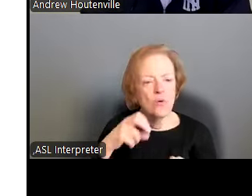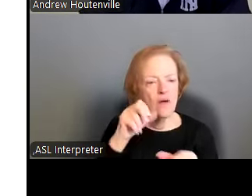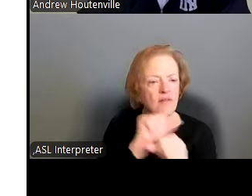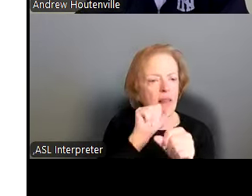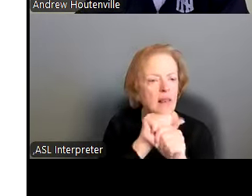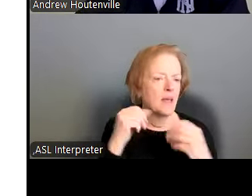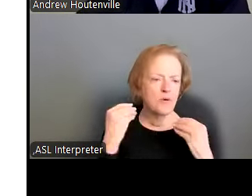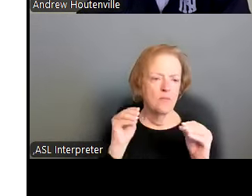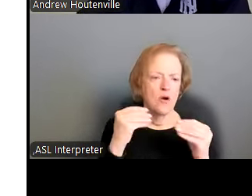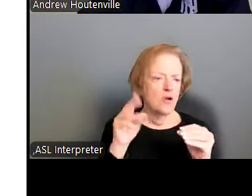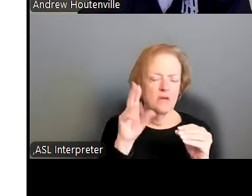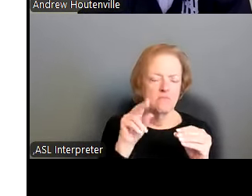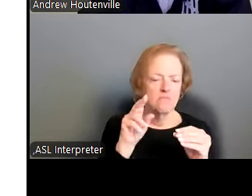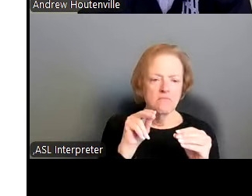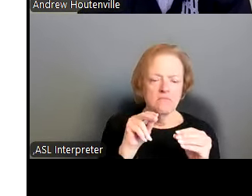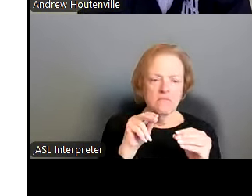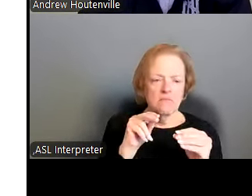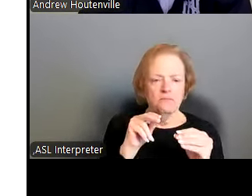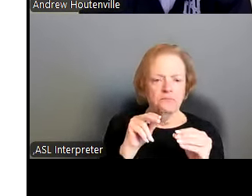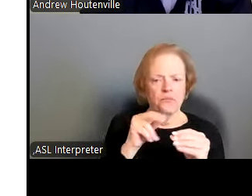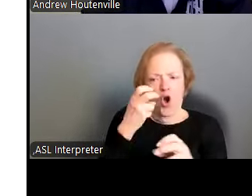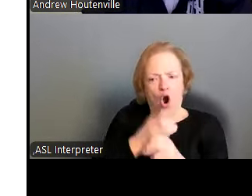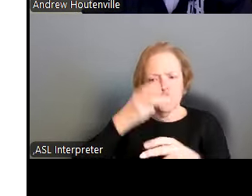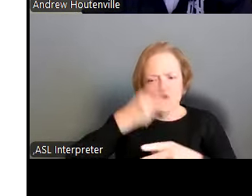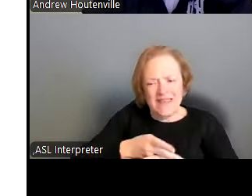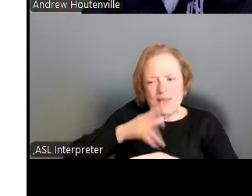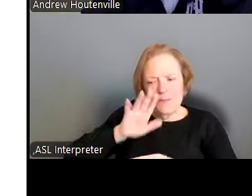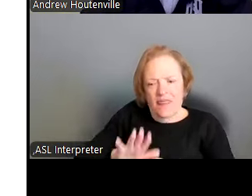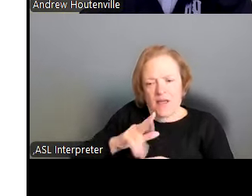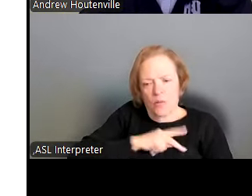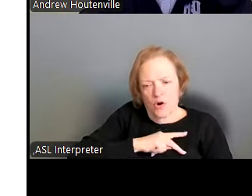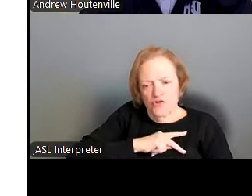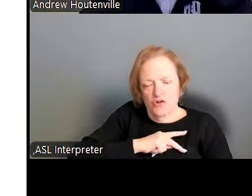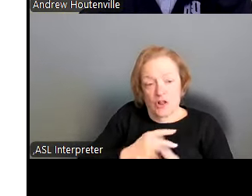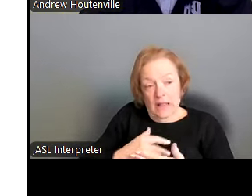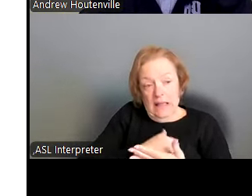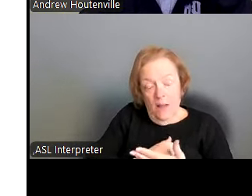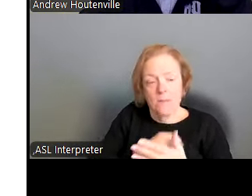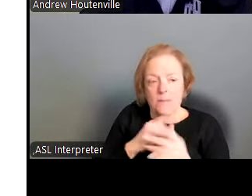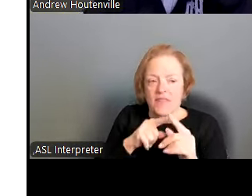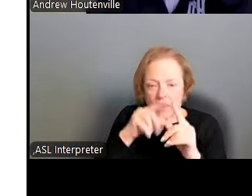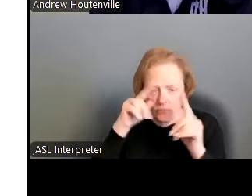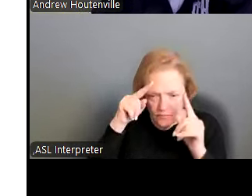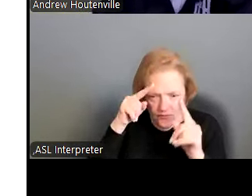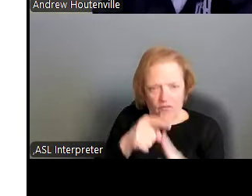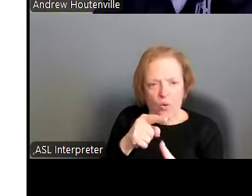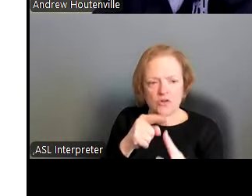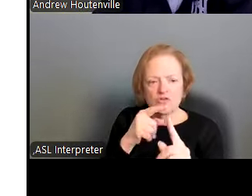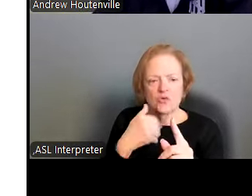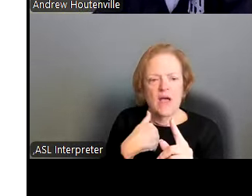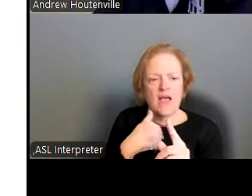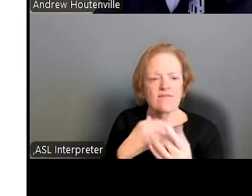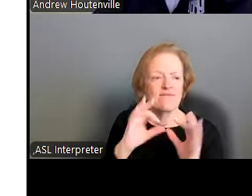be hard to maintain their own personal income, but also family income. And unfortunately, we also